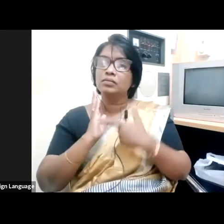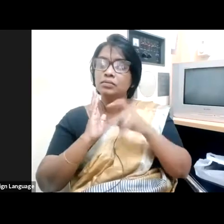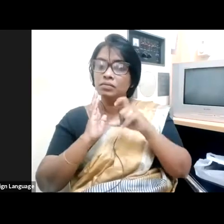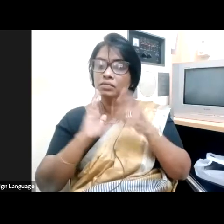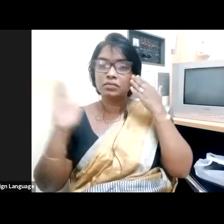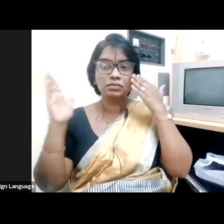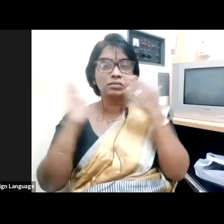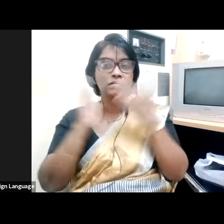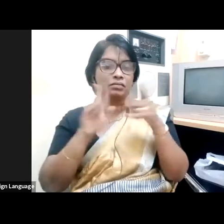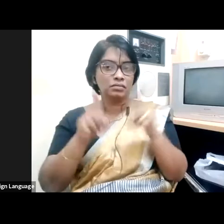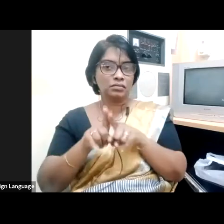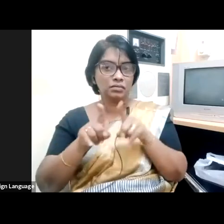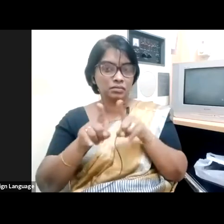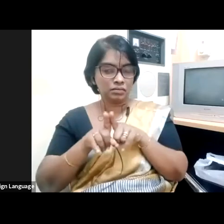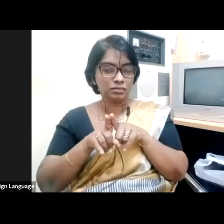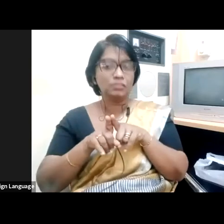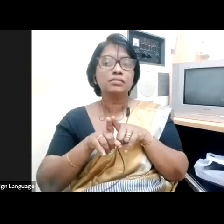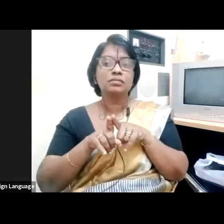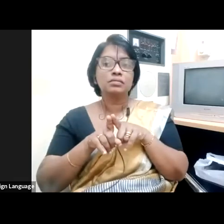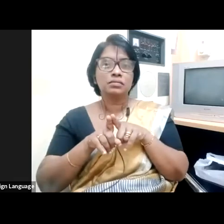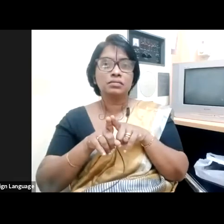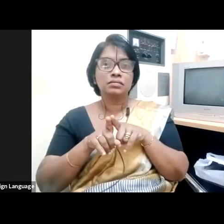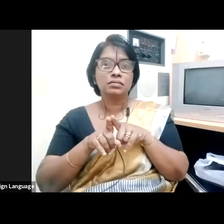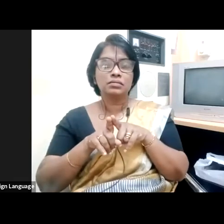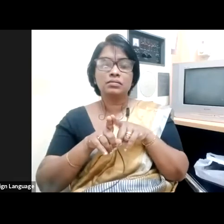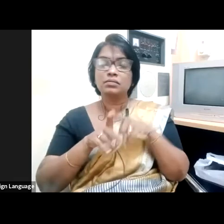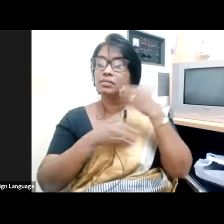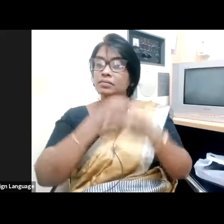are the greatest culprits for